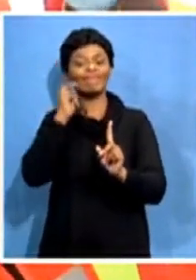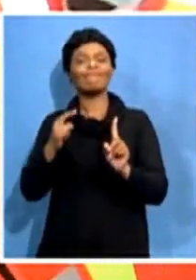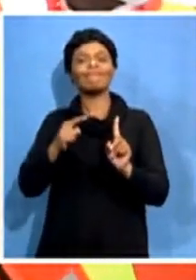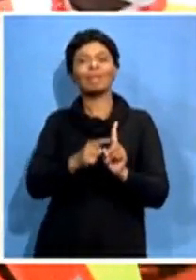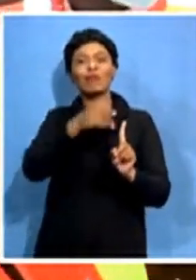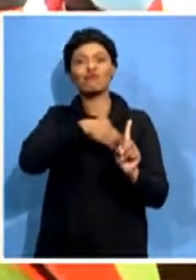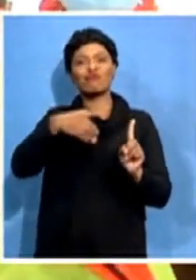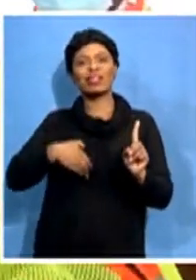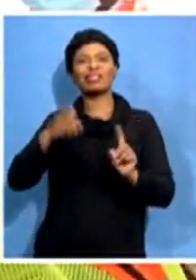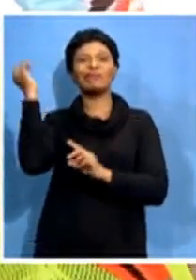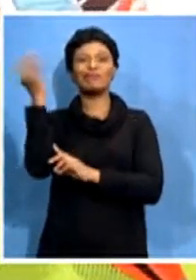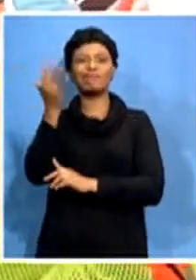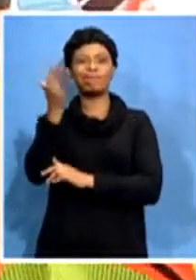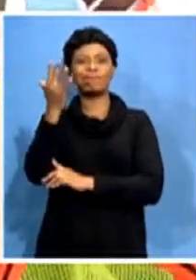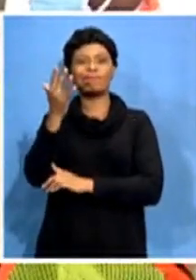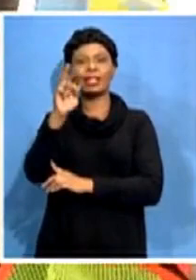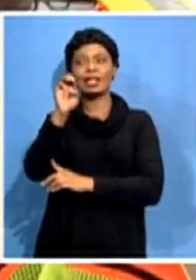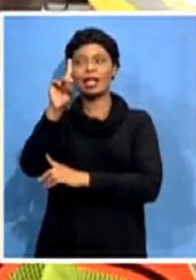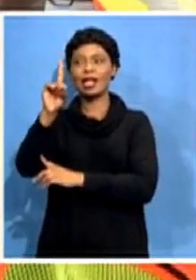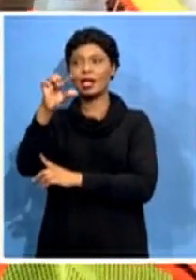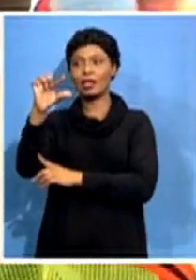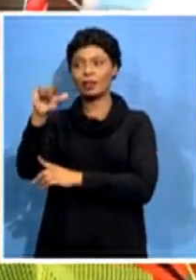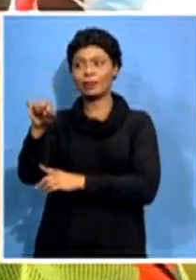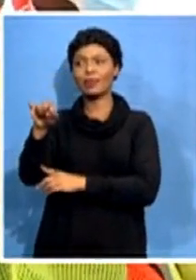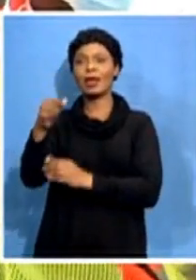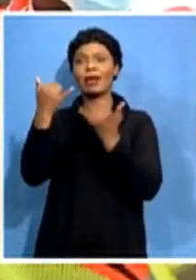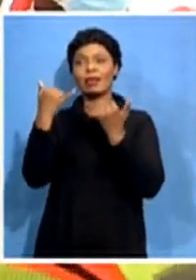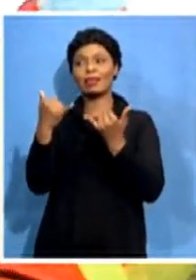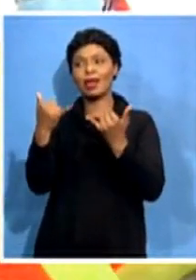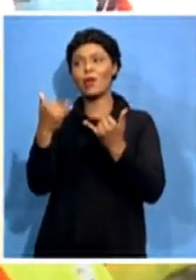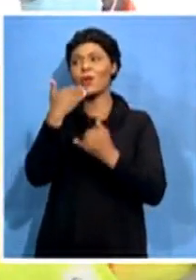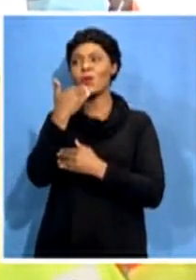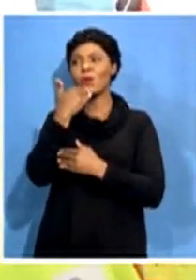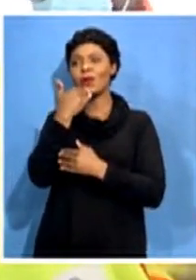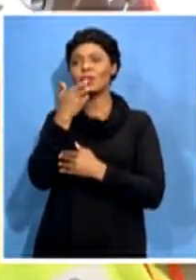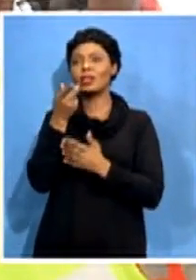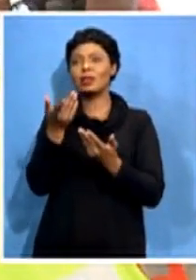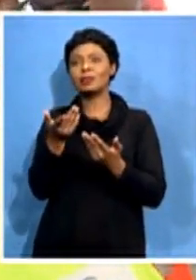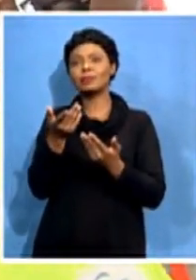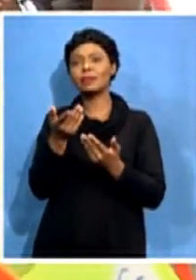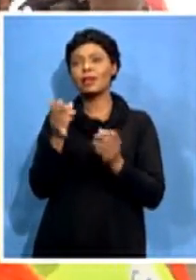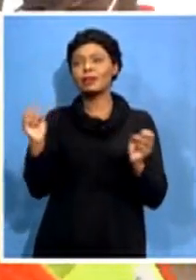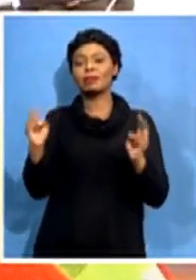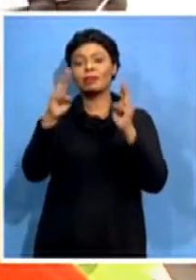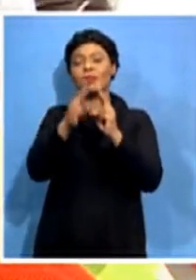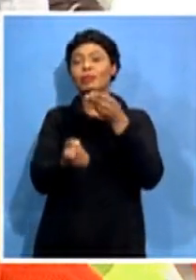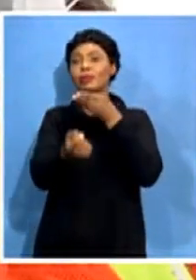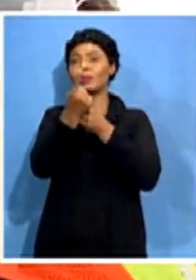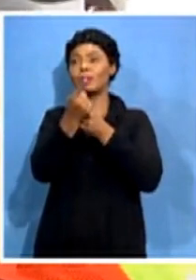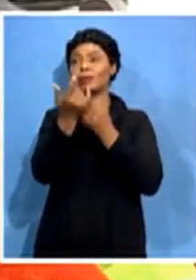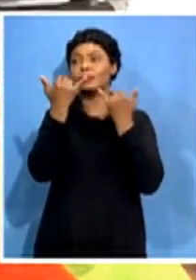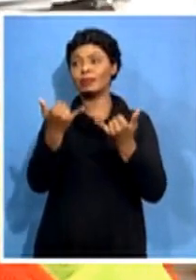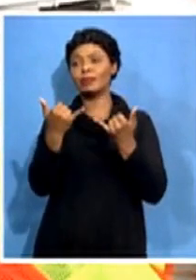yesterday, the NETLEC Economic Summit that they were having, saying that job creation is